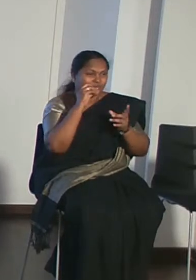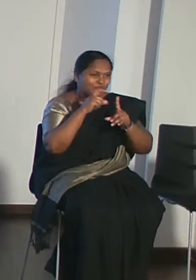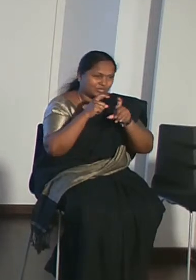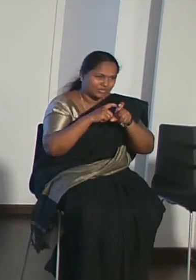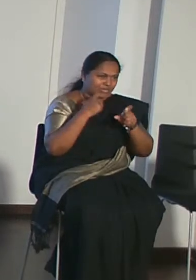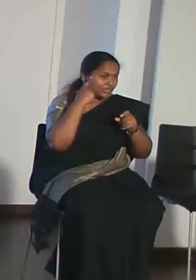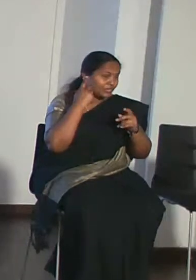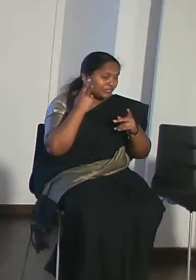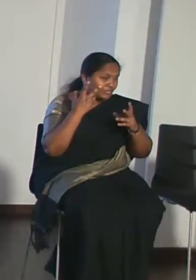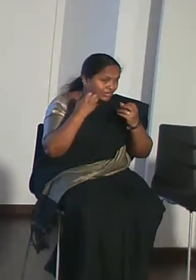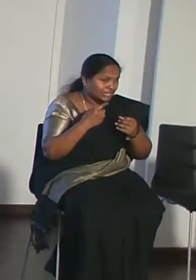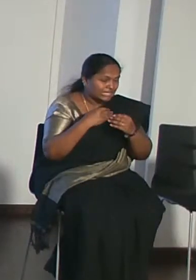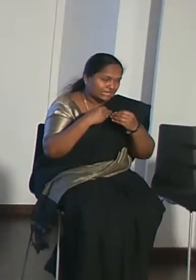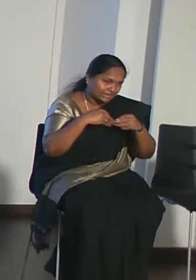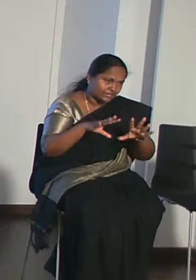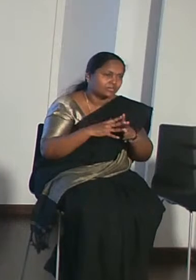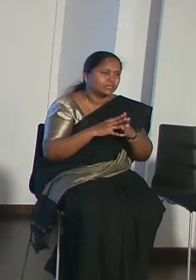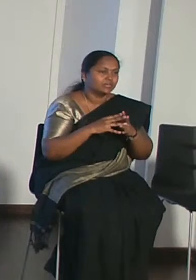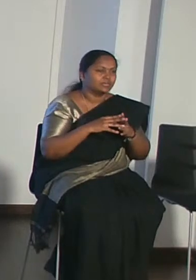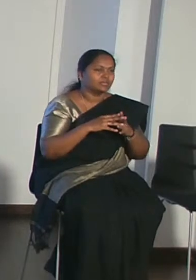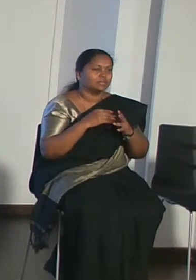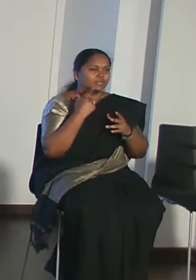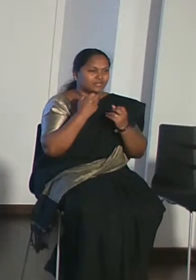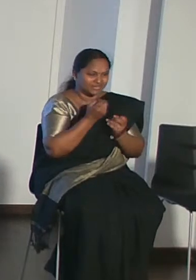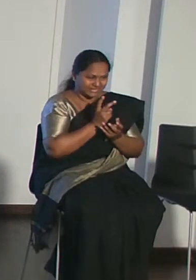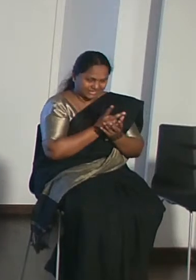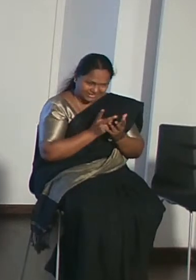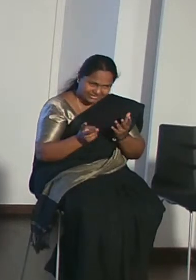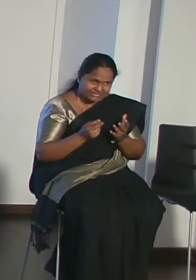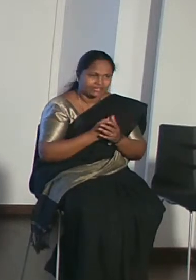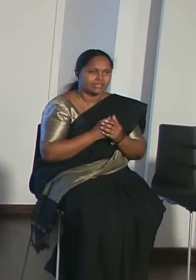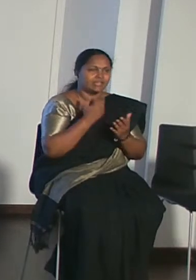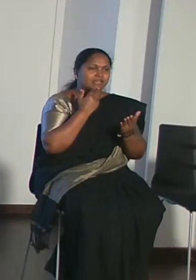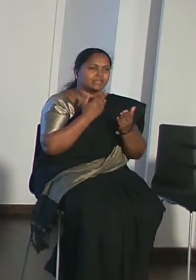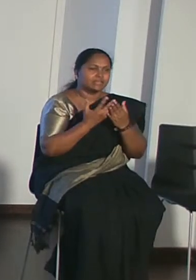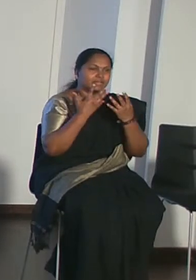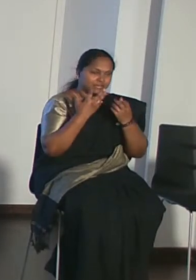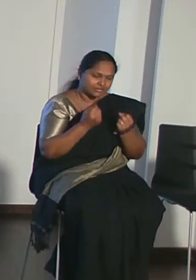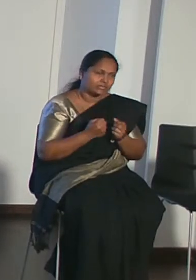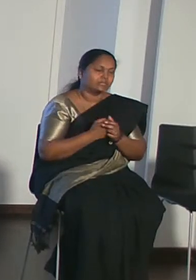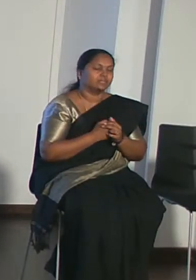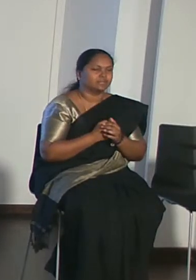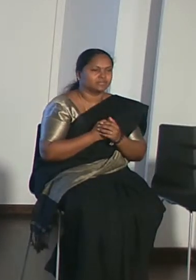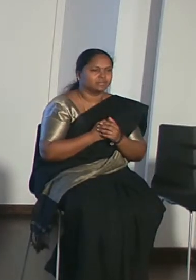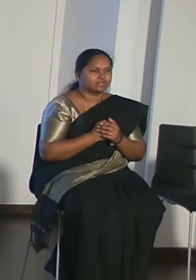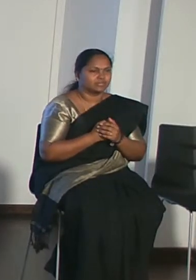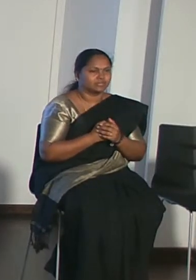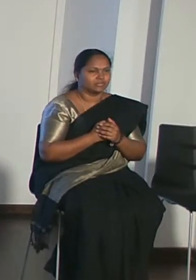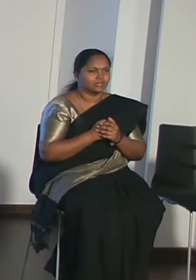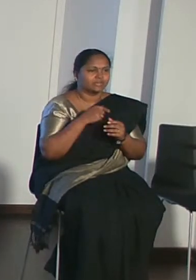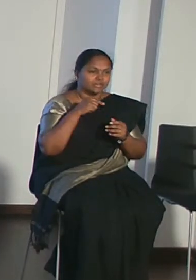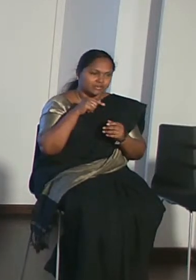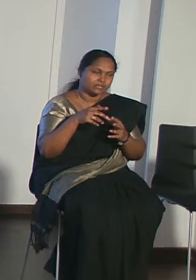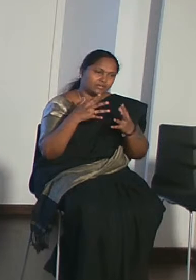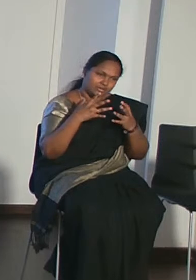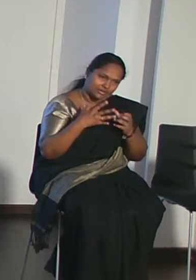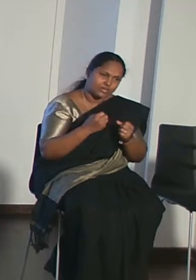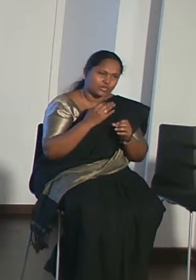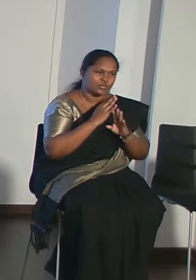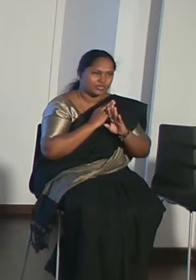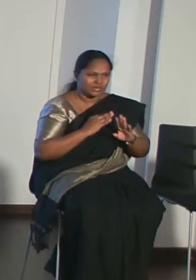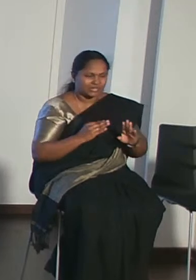and femininity through various angles, and that has been